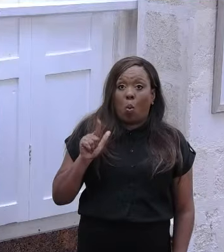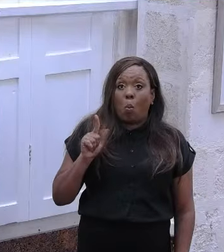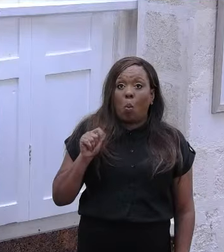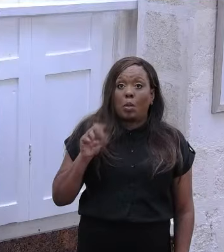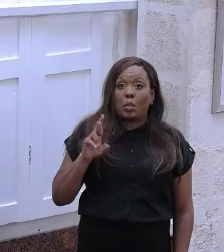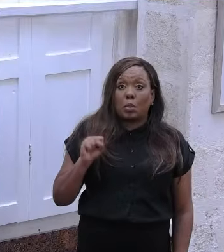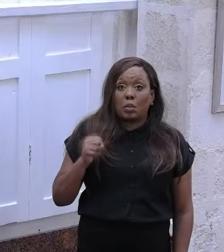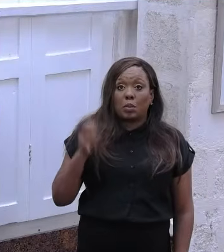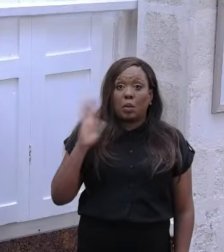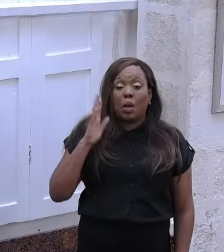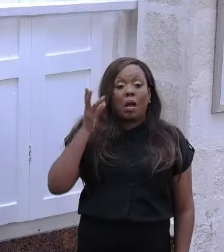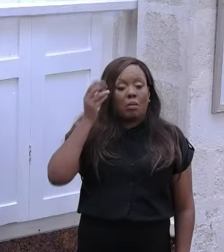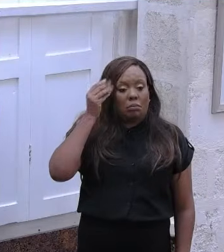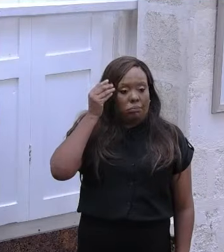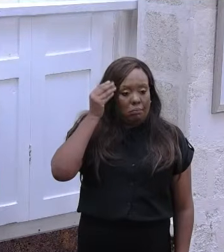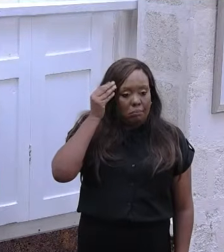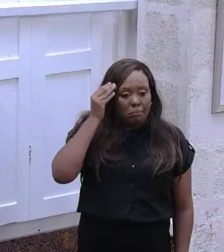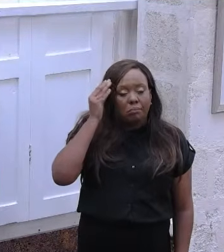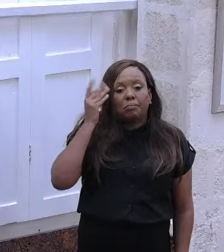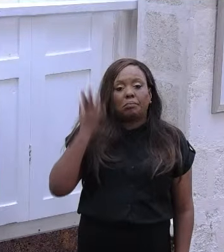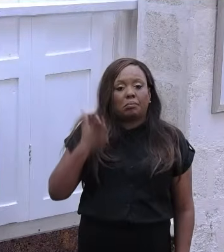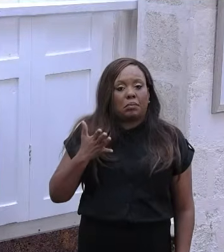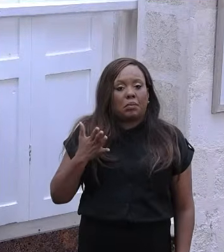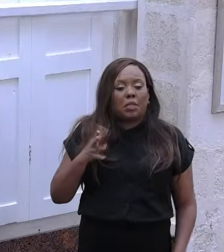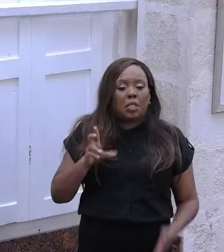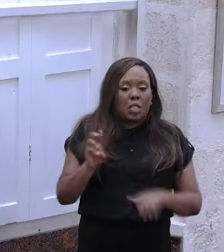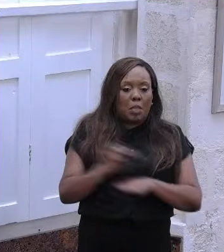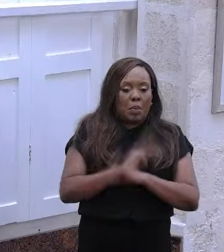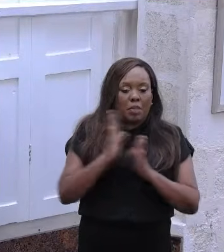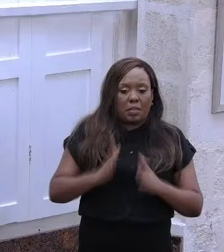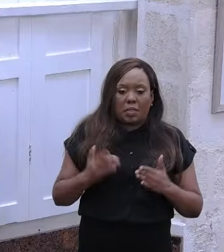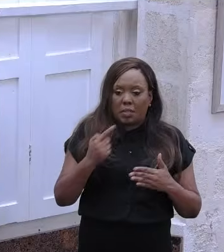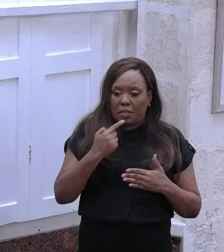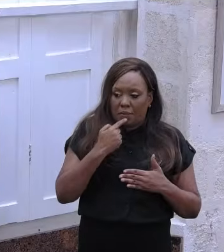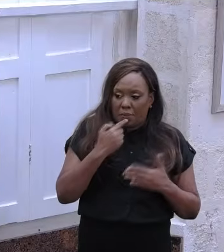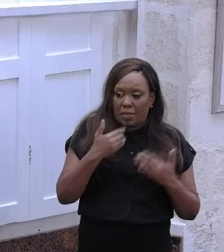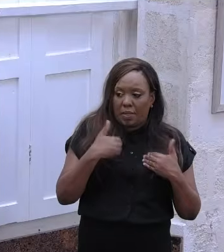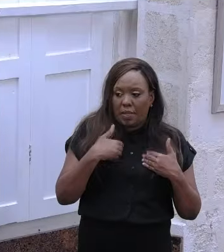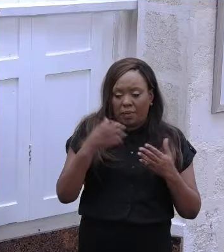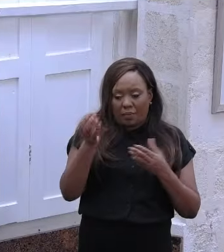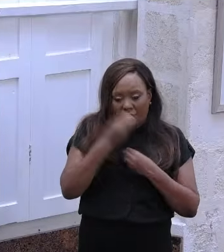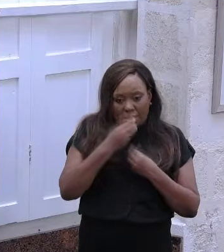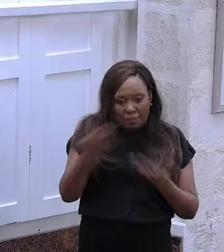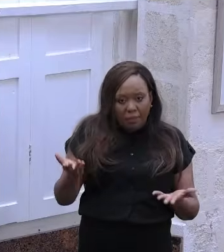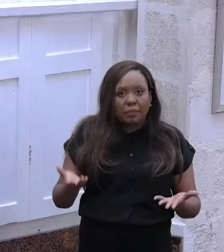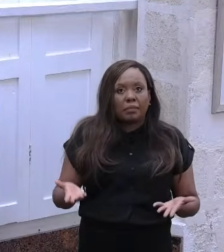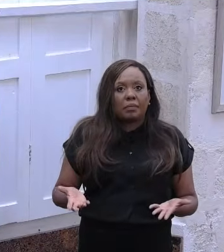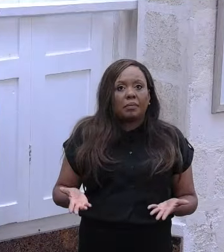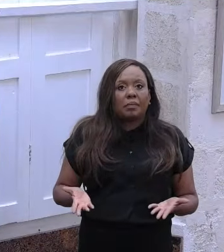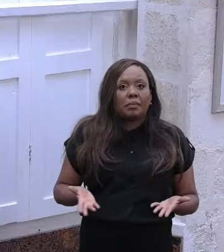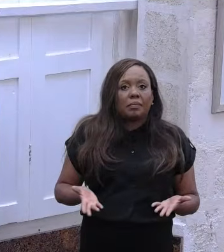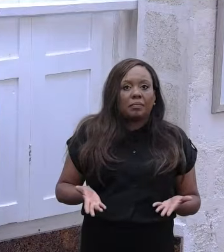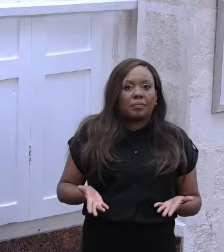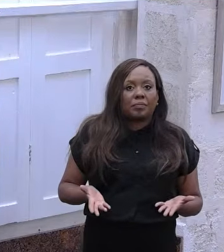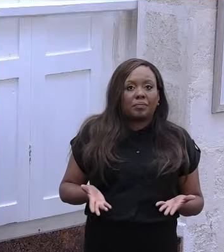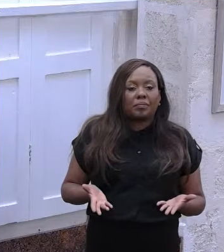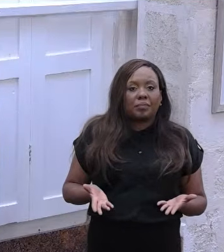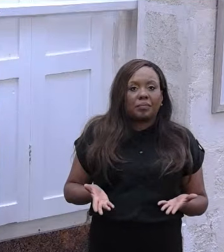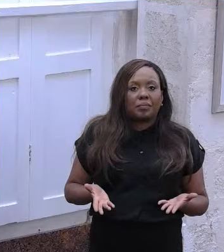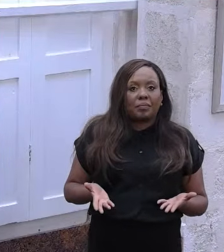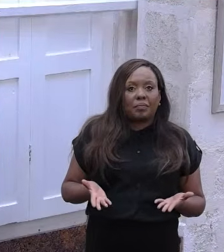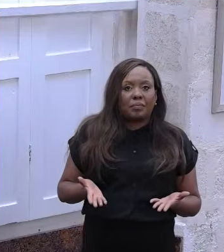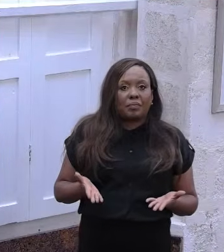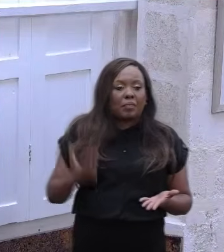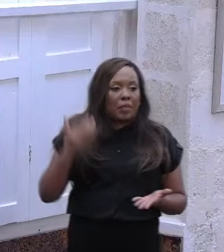as Minister Husbands said, there's some data, and I can say, and I know for sure, the evidence